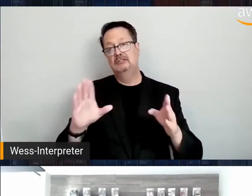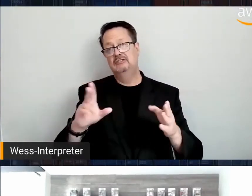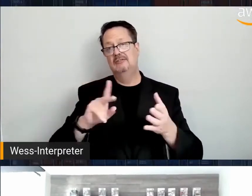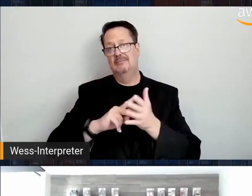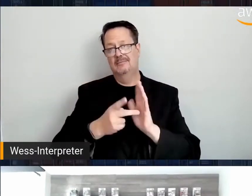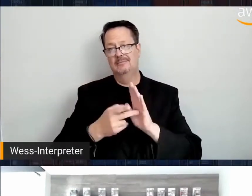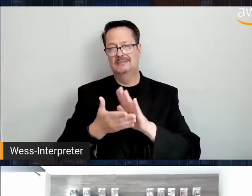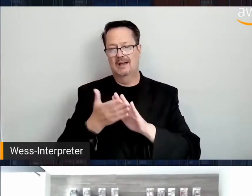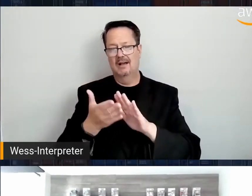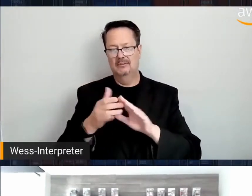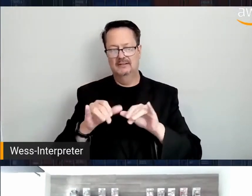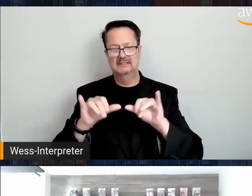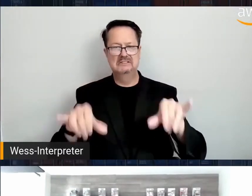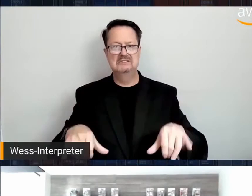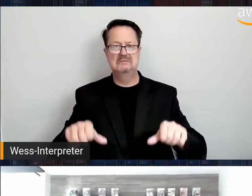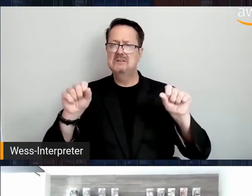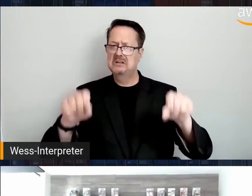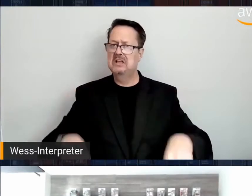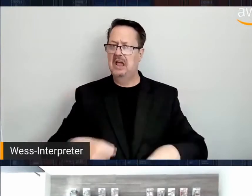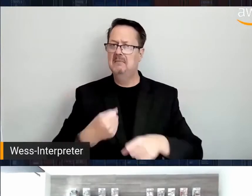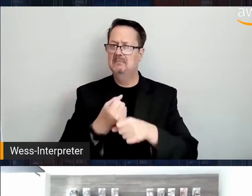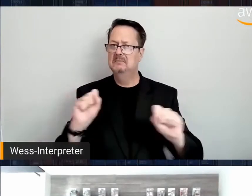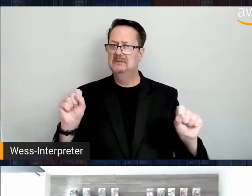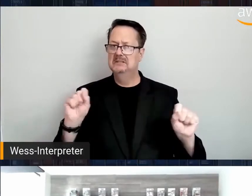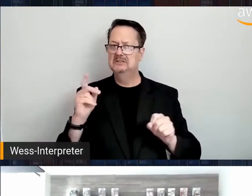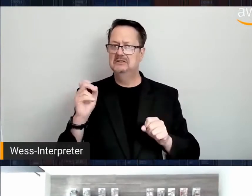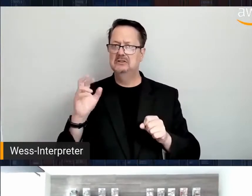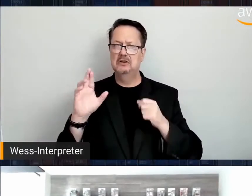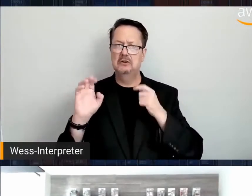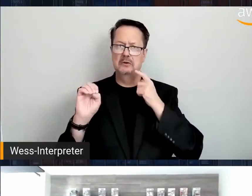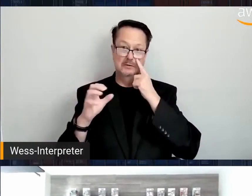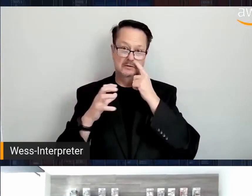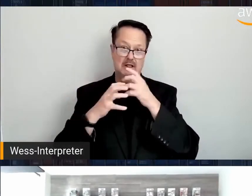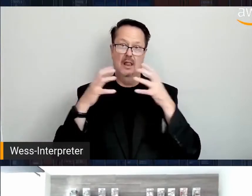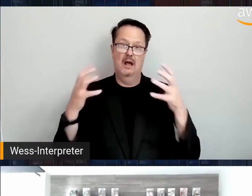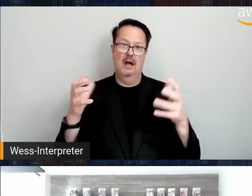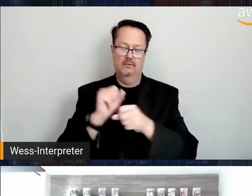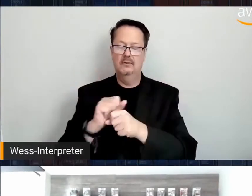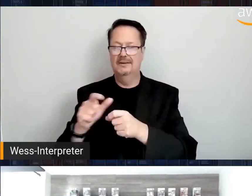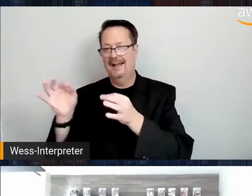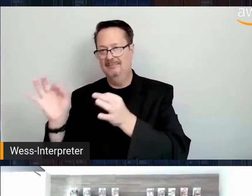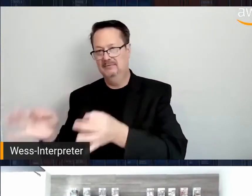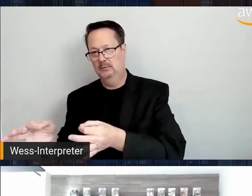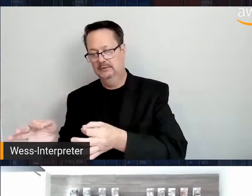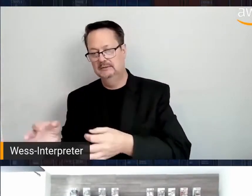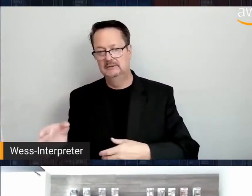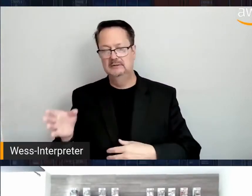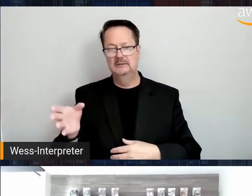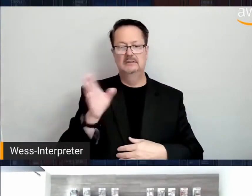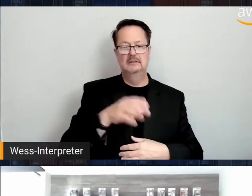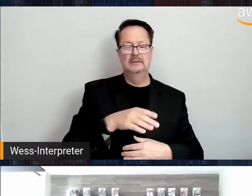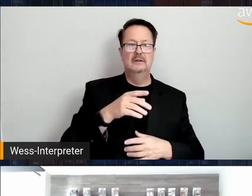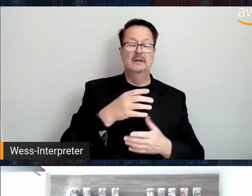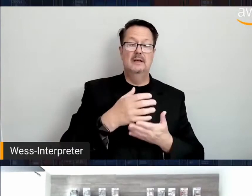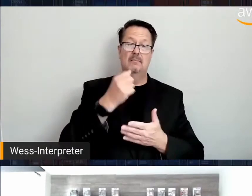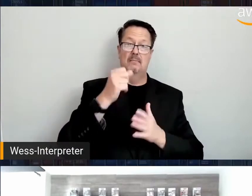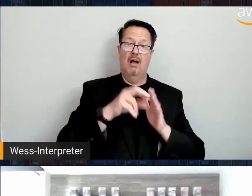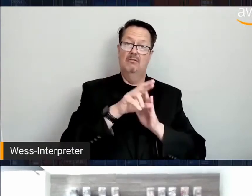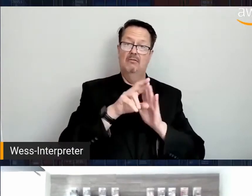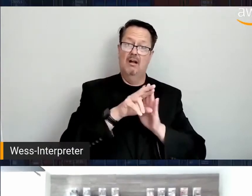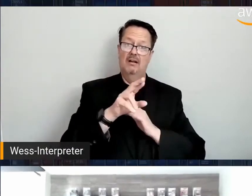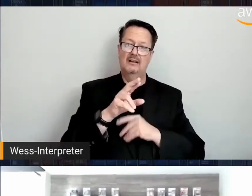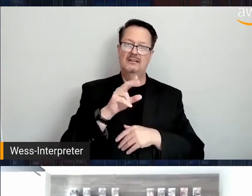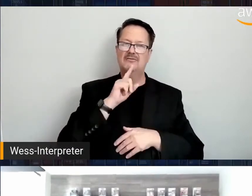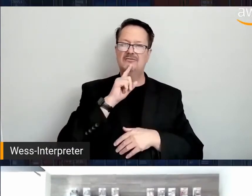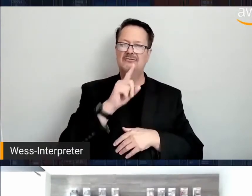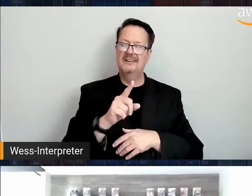system can be secured. It is a lot of work, and Absolutely. And in Bottlerocket, we're really taking a